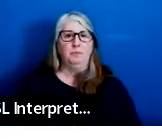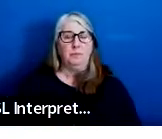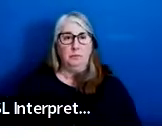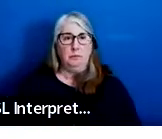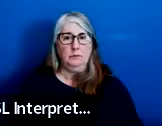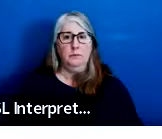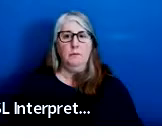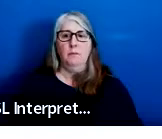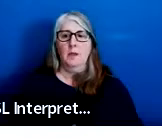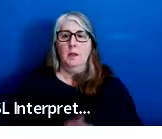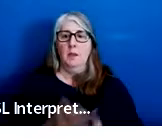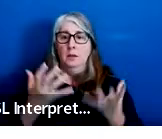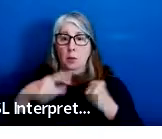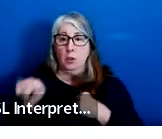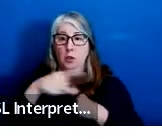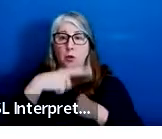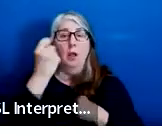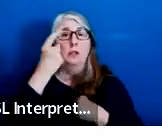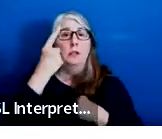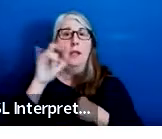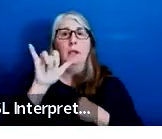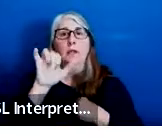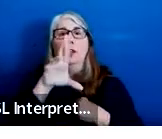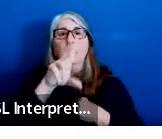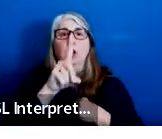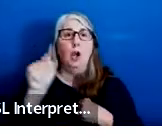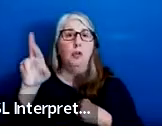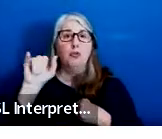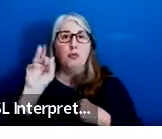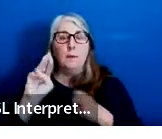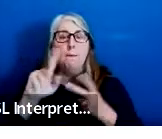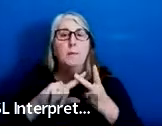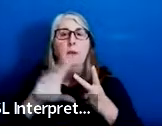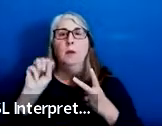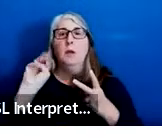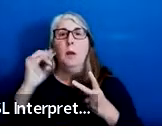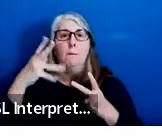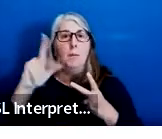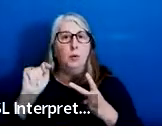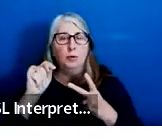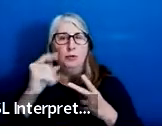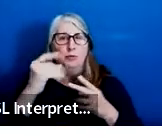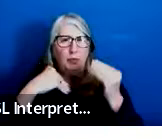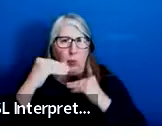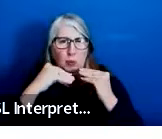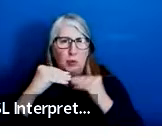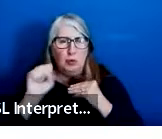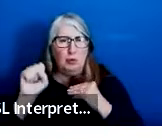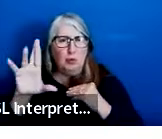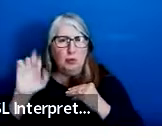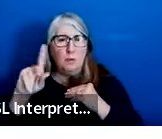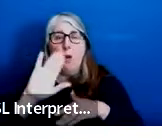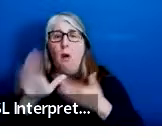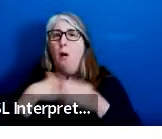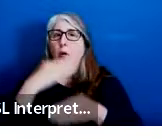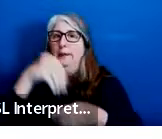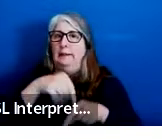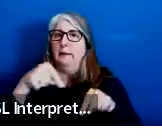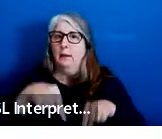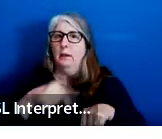I want everybody to understand yard trim, compost, all goes in there. But I also want everyone to understand that we know that this is